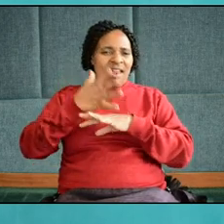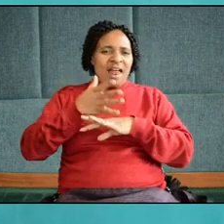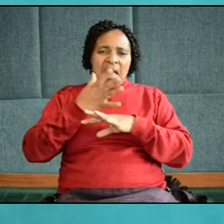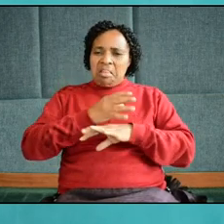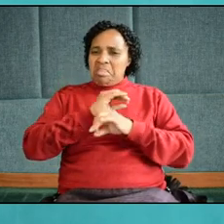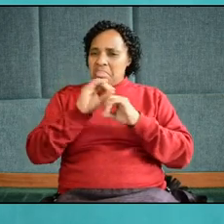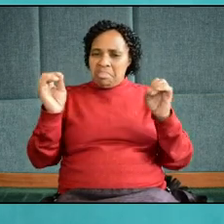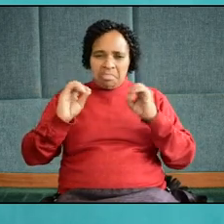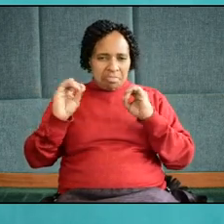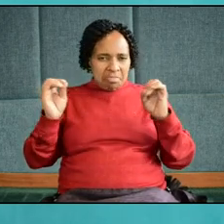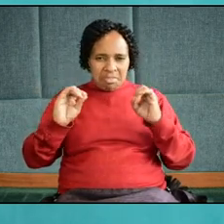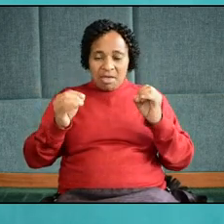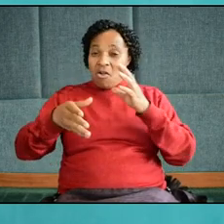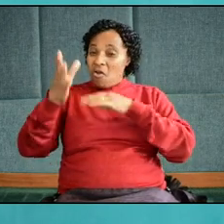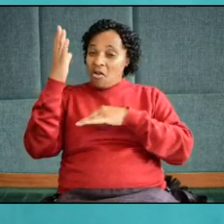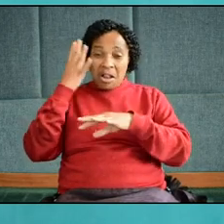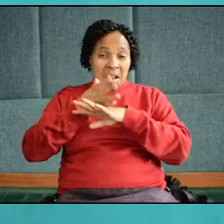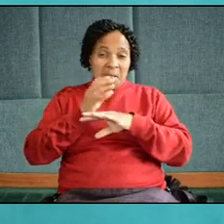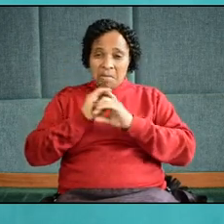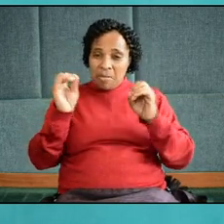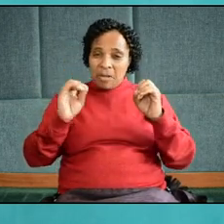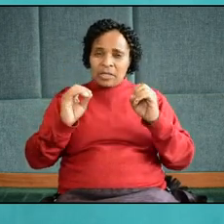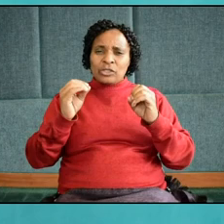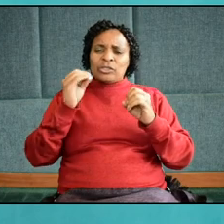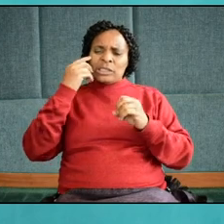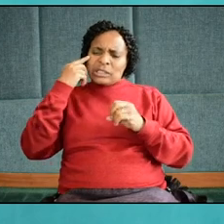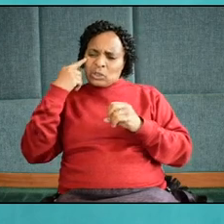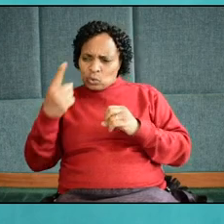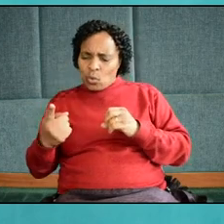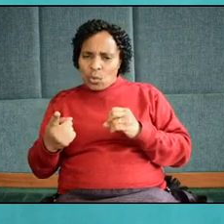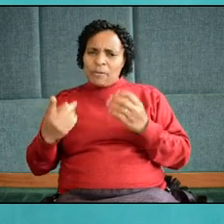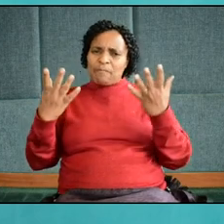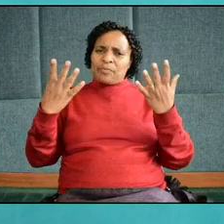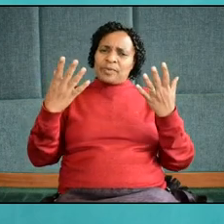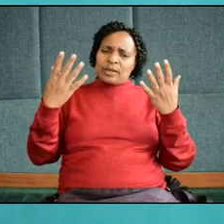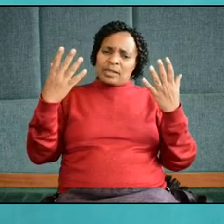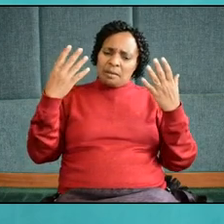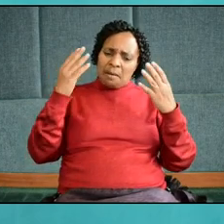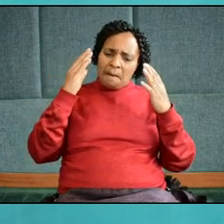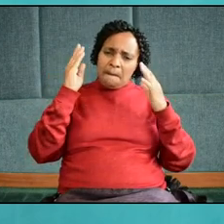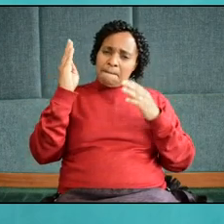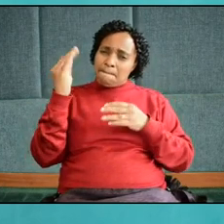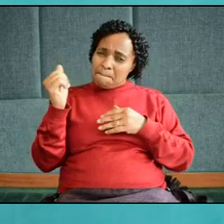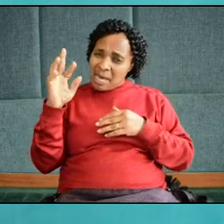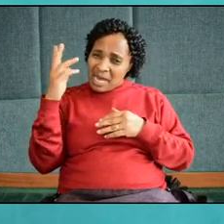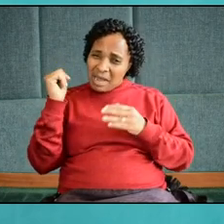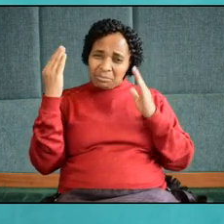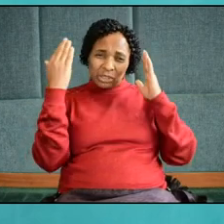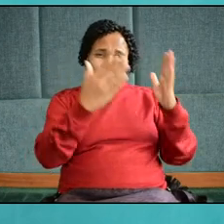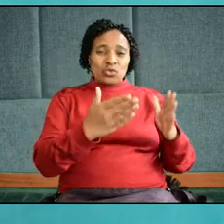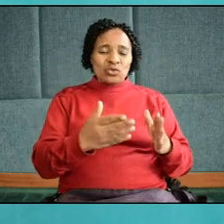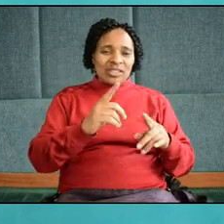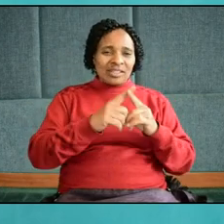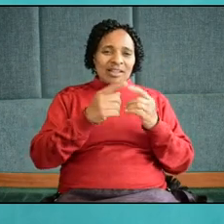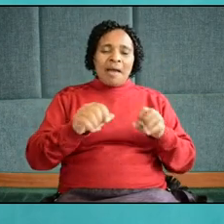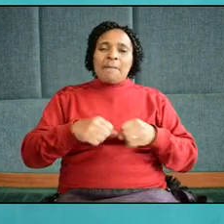to. And that's why he saw the intentions of Balaam. And that's how we see what happened in the end. Now, we can answer a few questions from the out